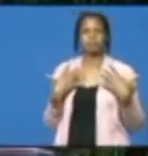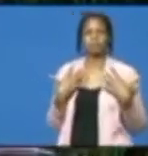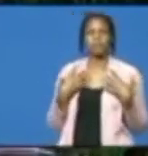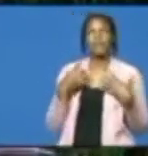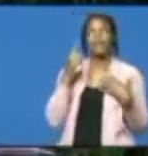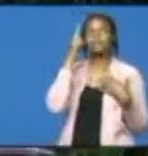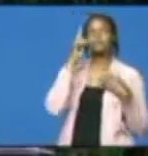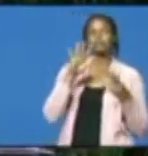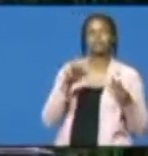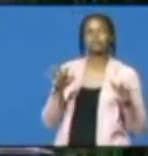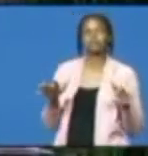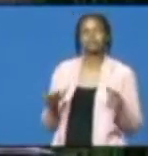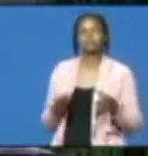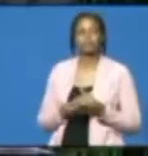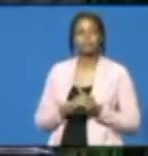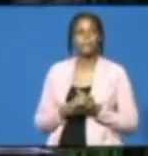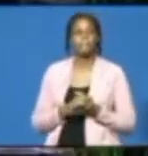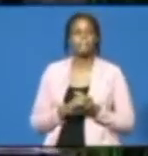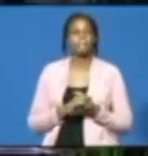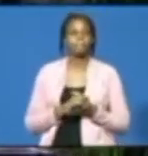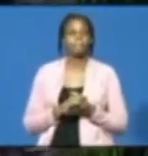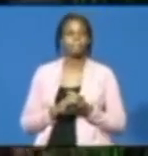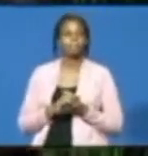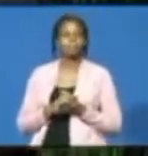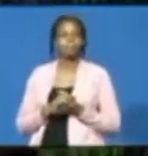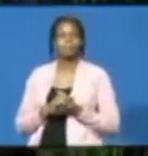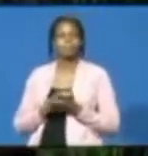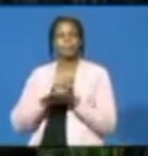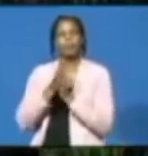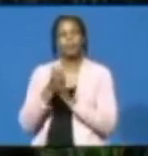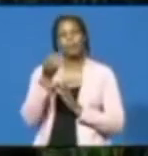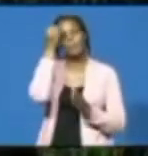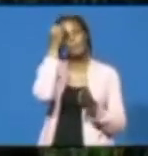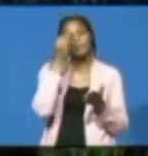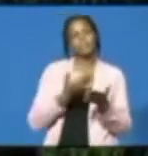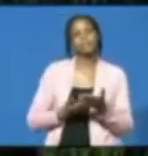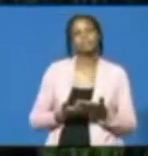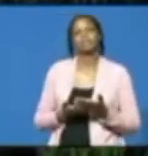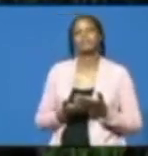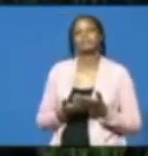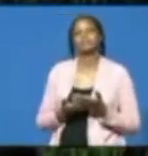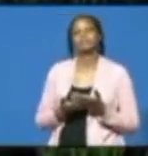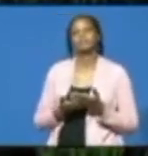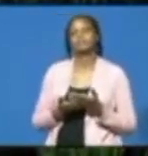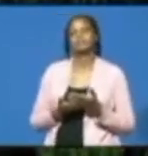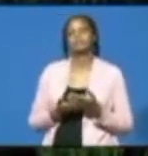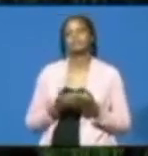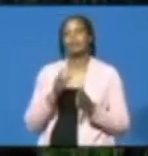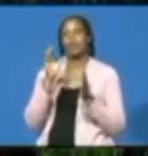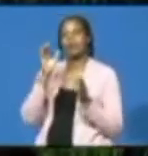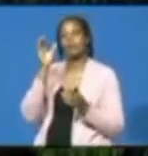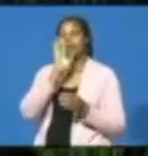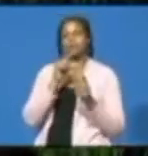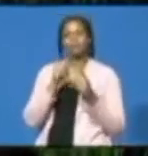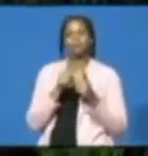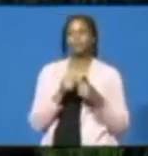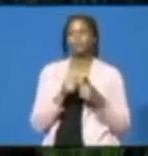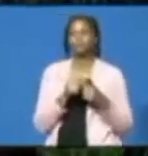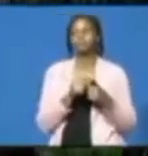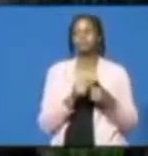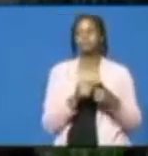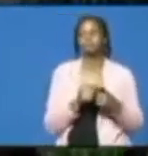his children to an obedient of God's word. And hear